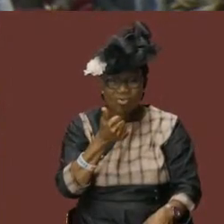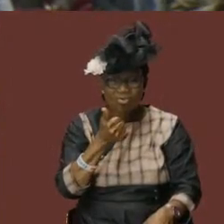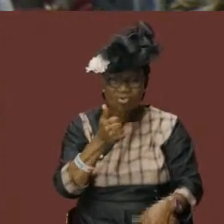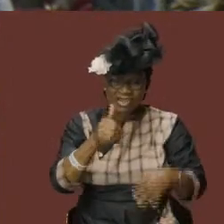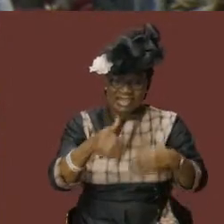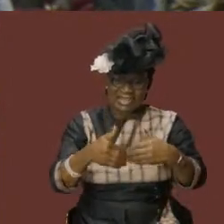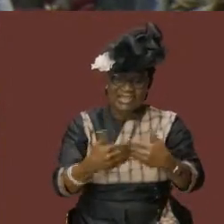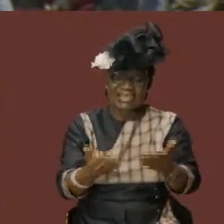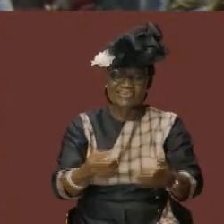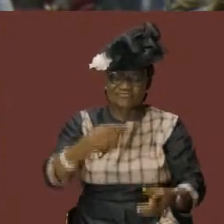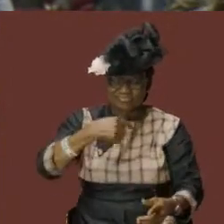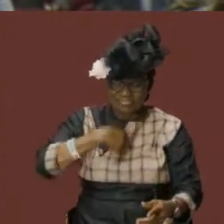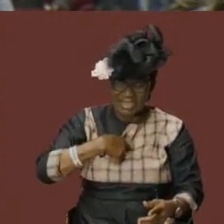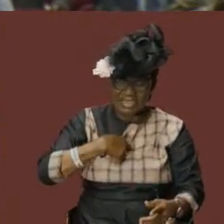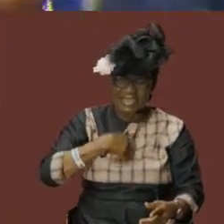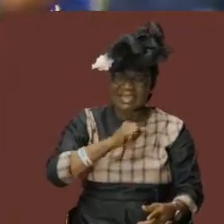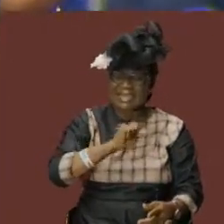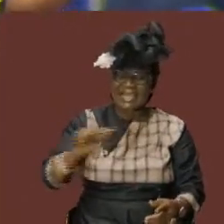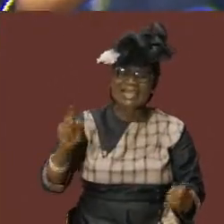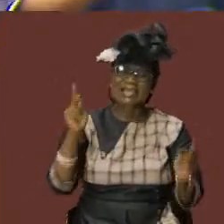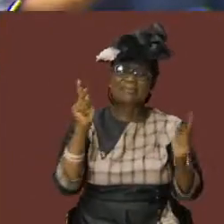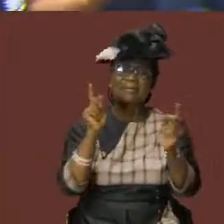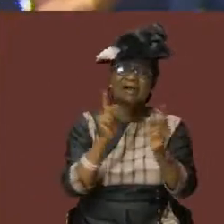give me a perfect testimony.